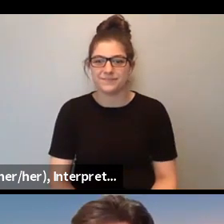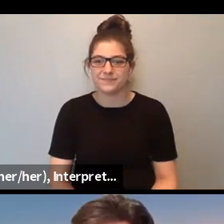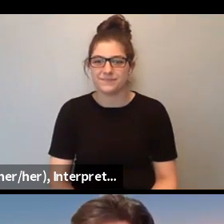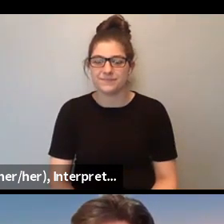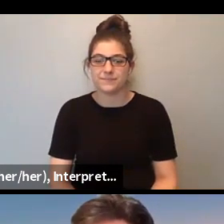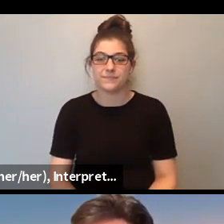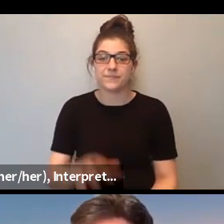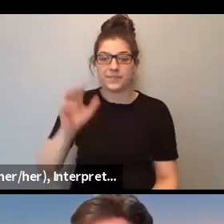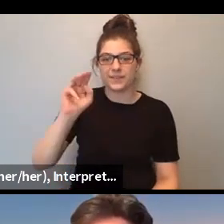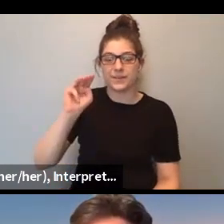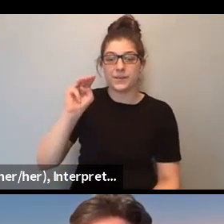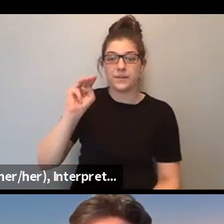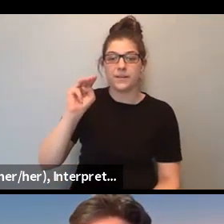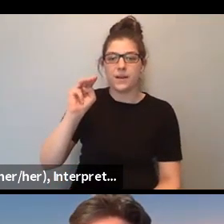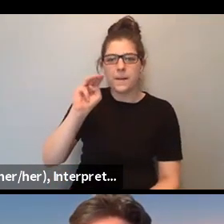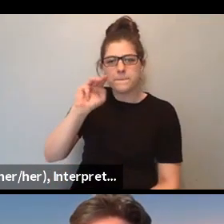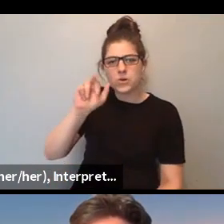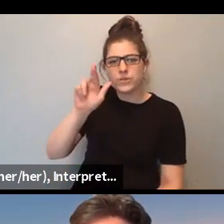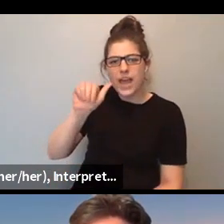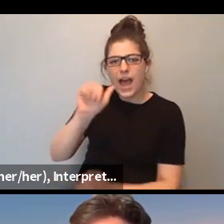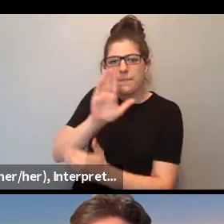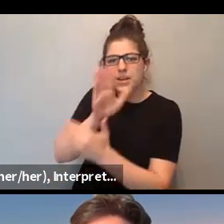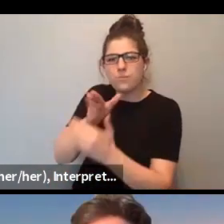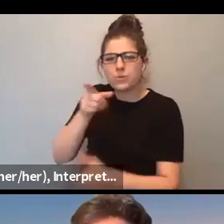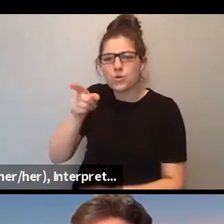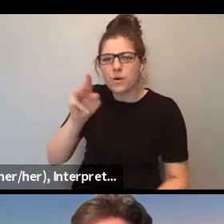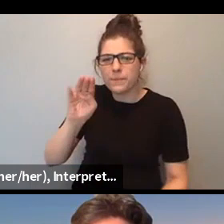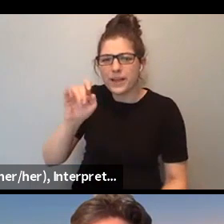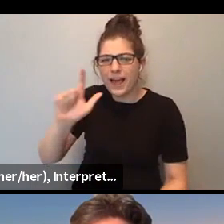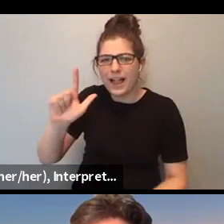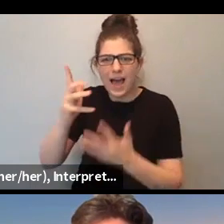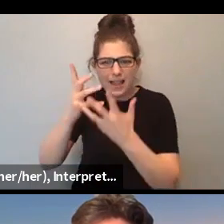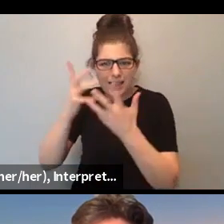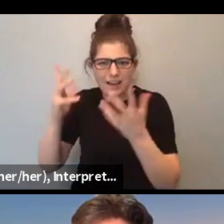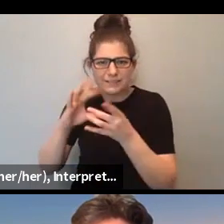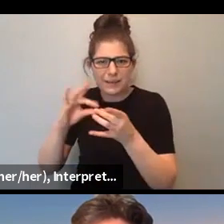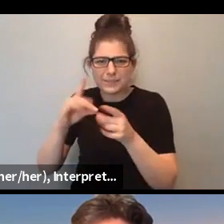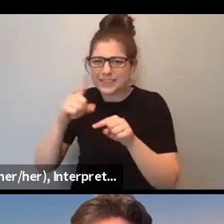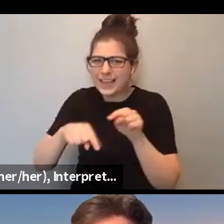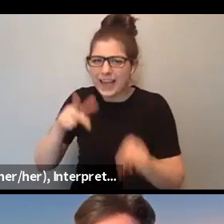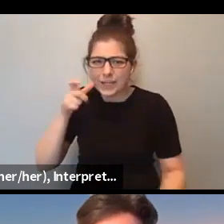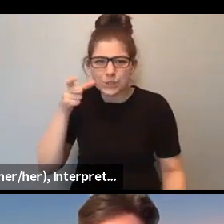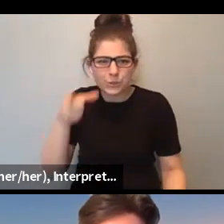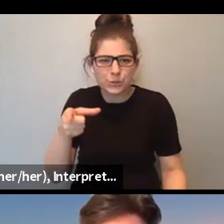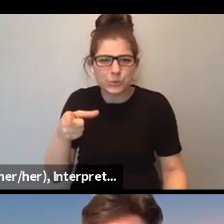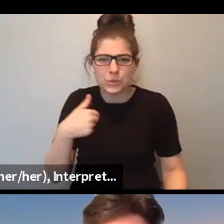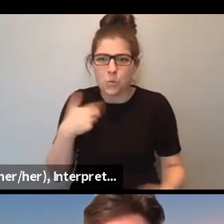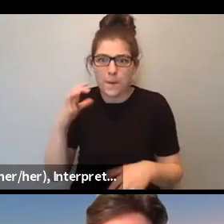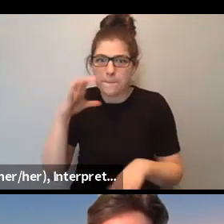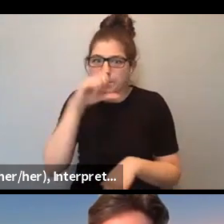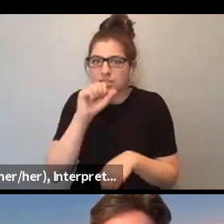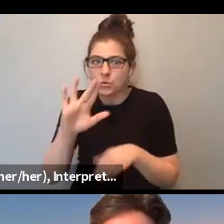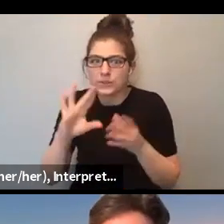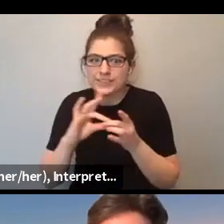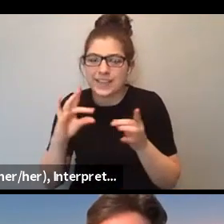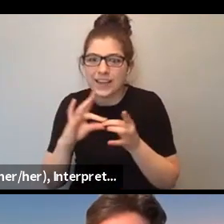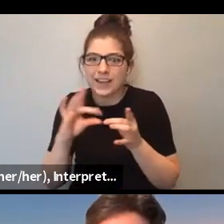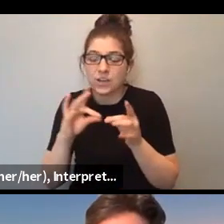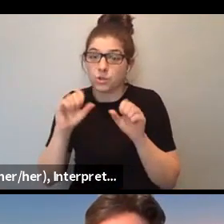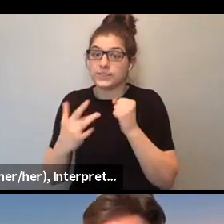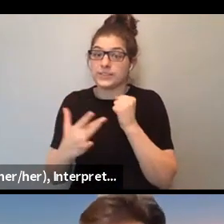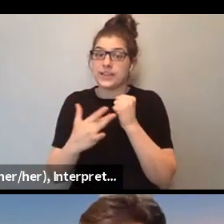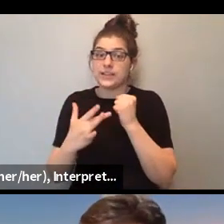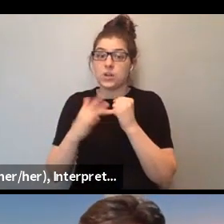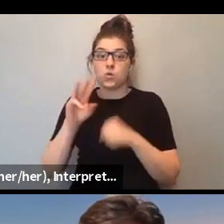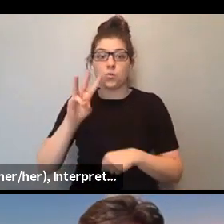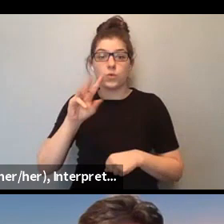Miguel, I'm going to interrupt you. Maria here. We're getting a lot of comments that we can't hear you and we don't want to miss it. Could our technical wizards help